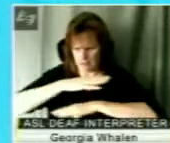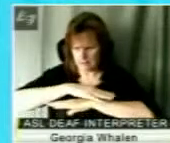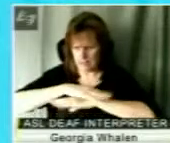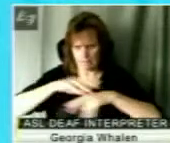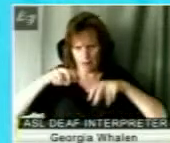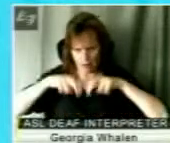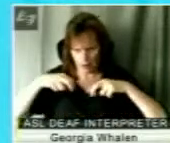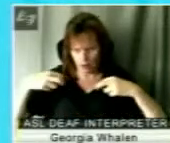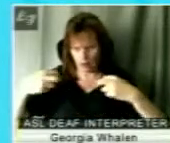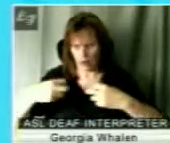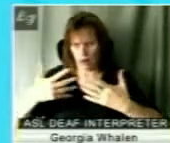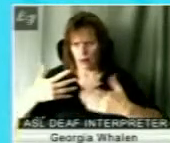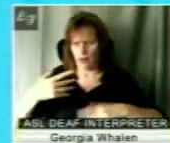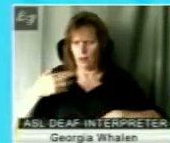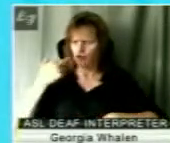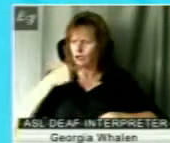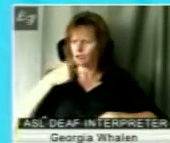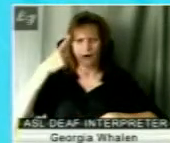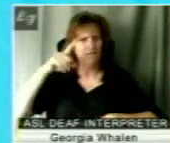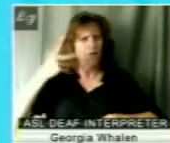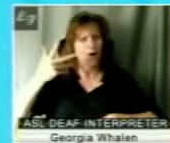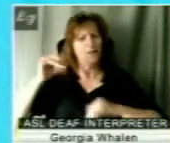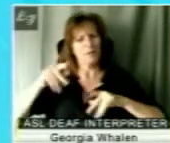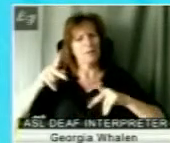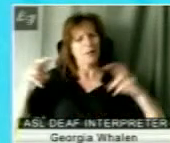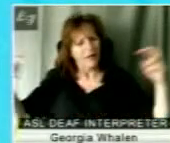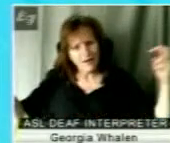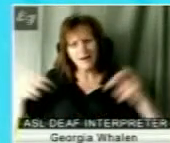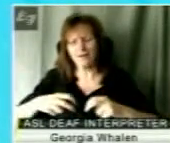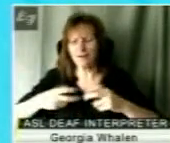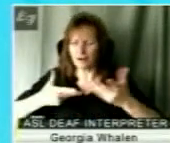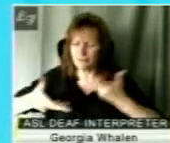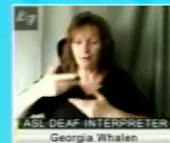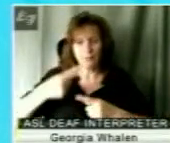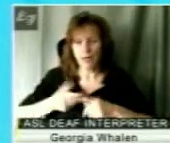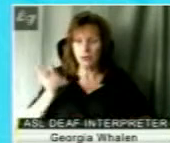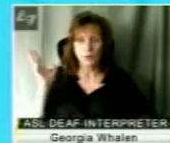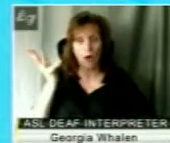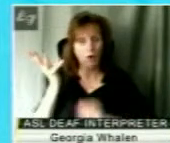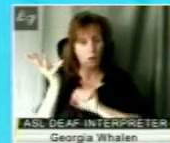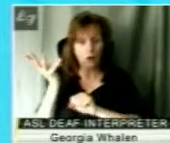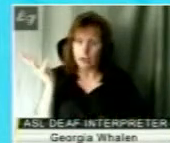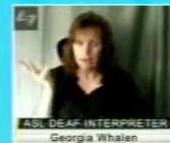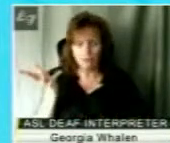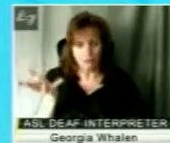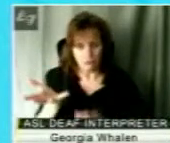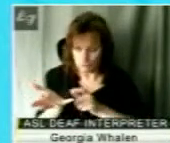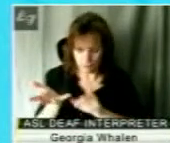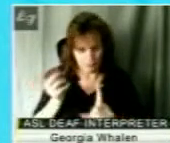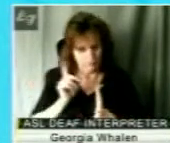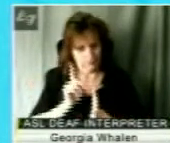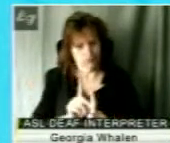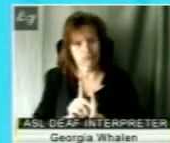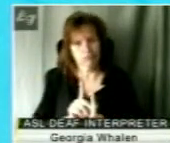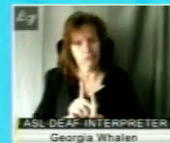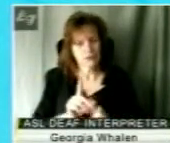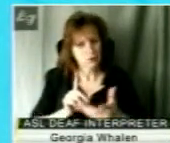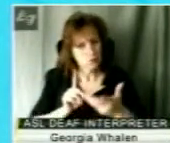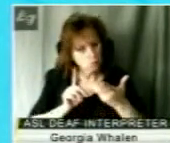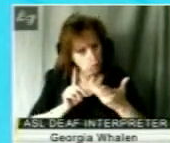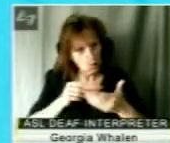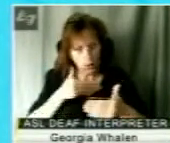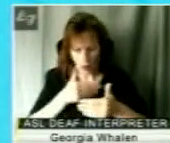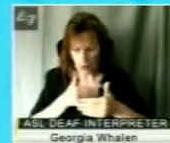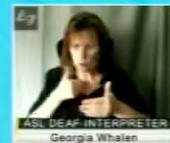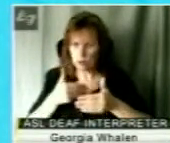people together, and they have people coming to serve them personally. And so, you know, looking at things, if you go back to that reopening discussion that we had last